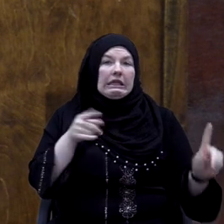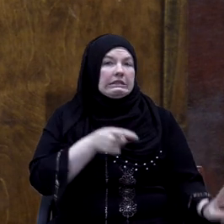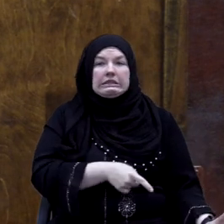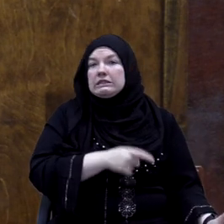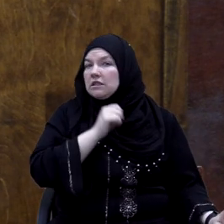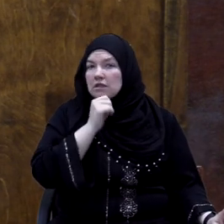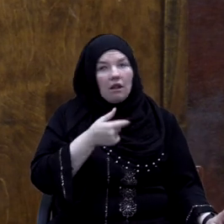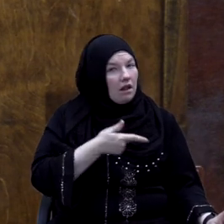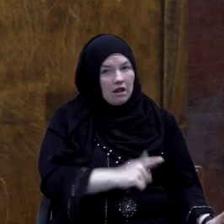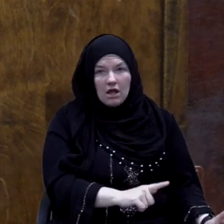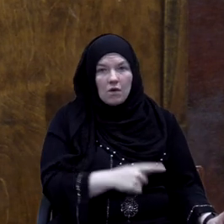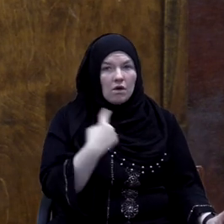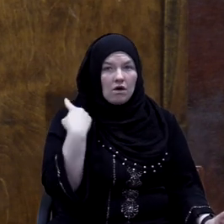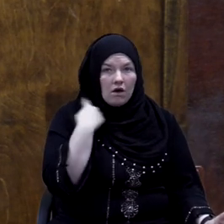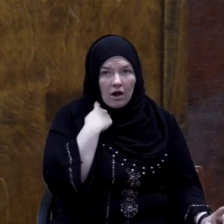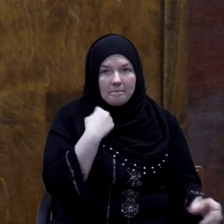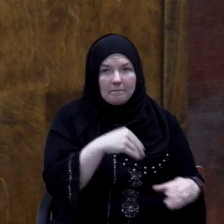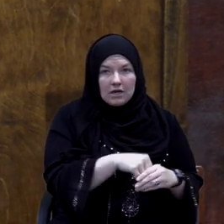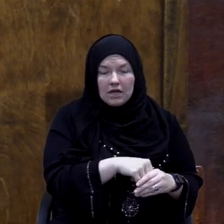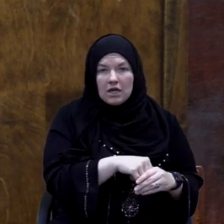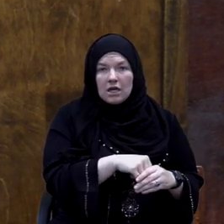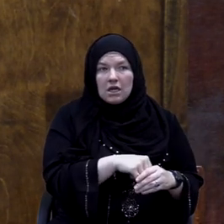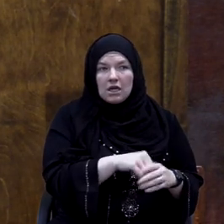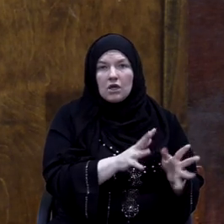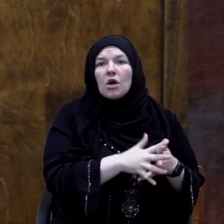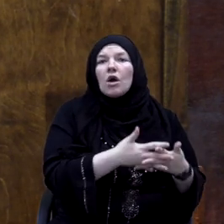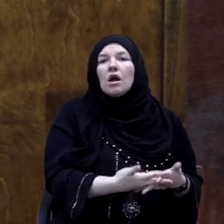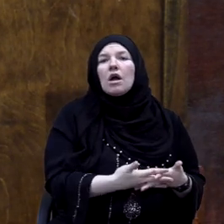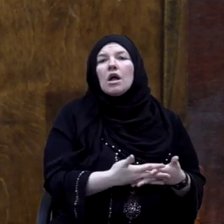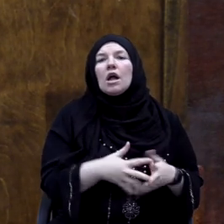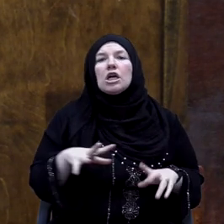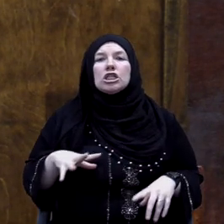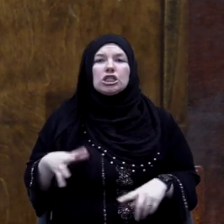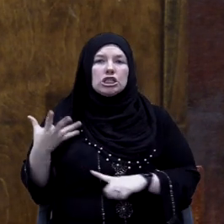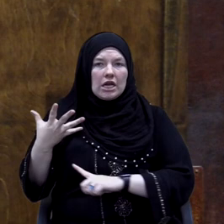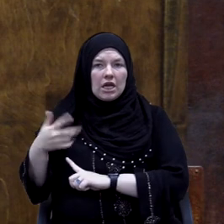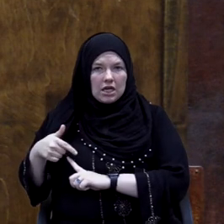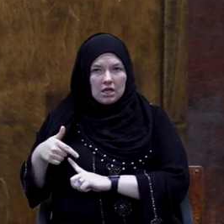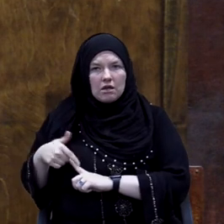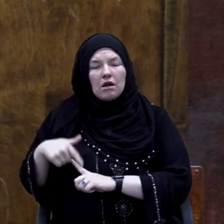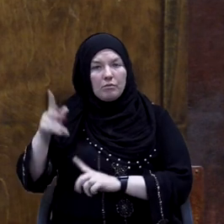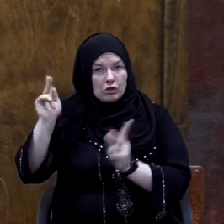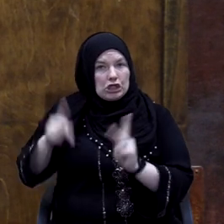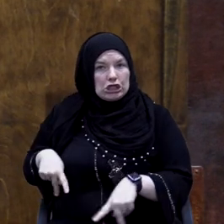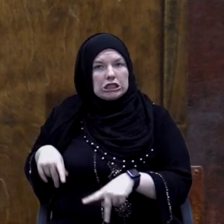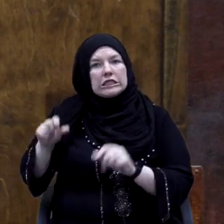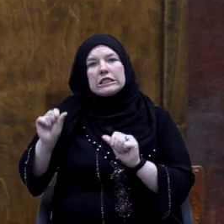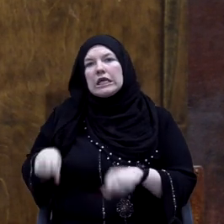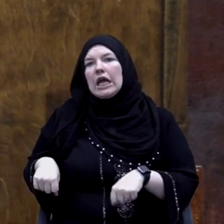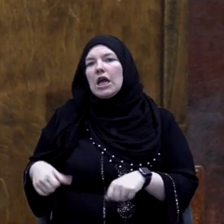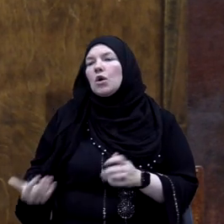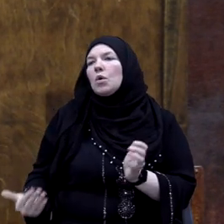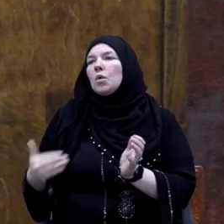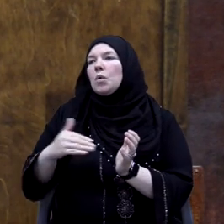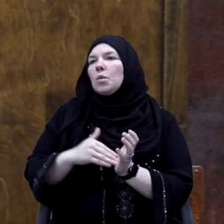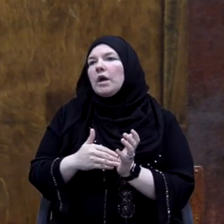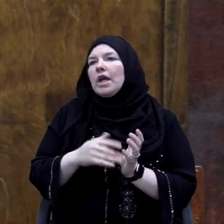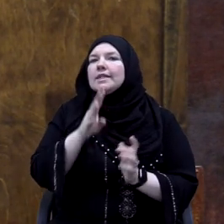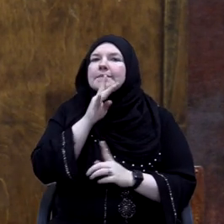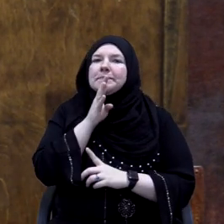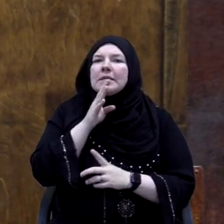haram in the Quran, a sheikh could refabricate it, reformat it to make it